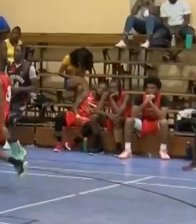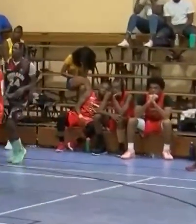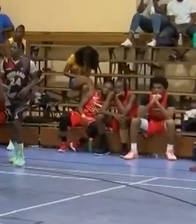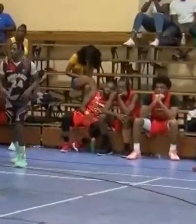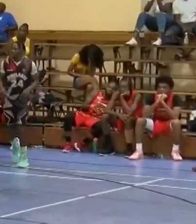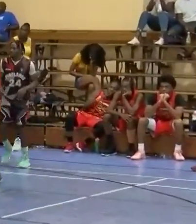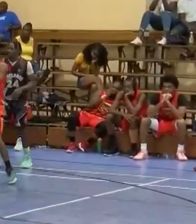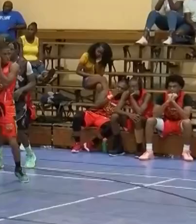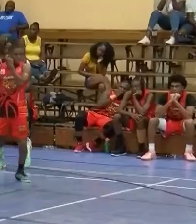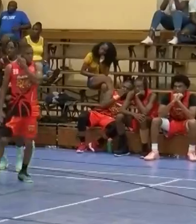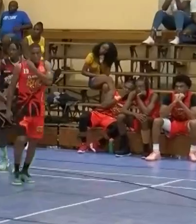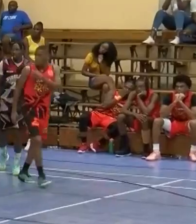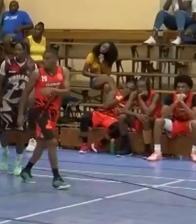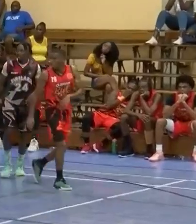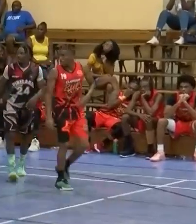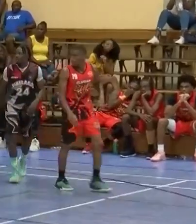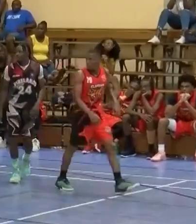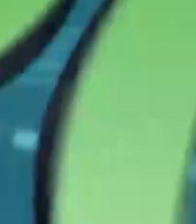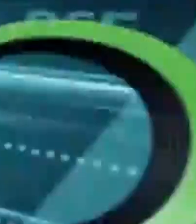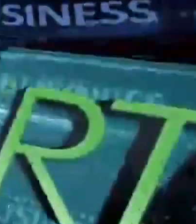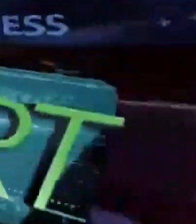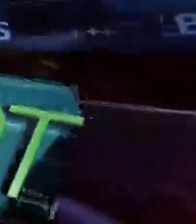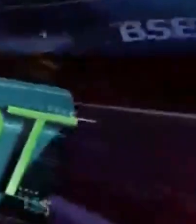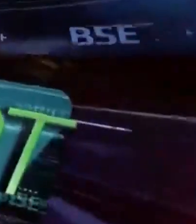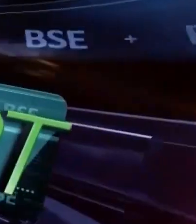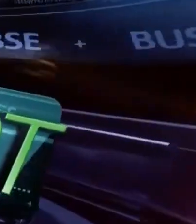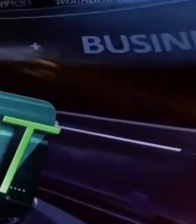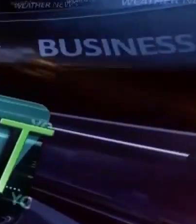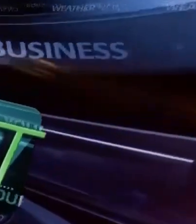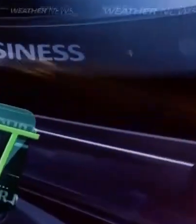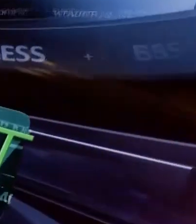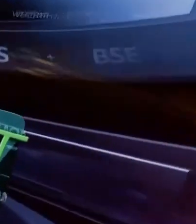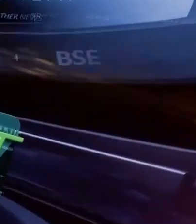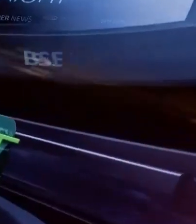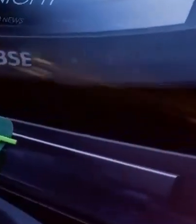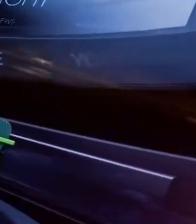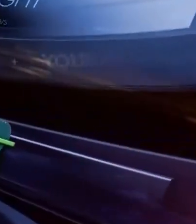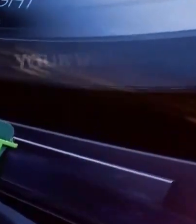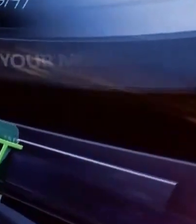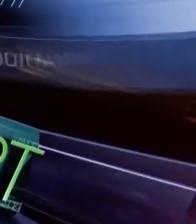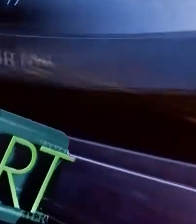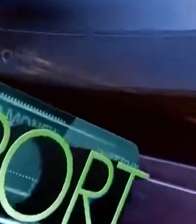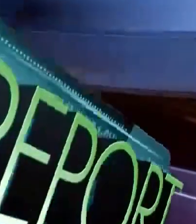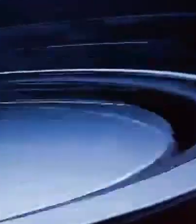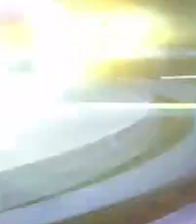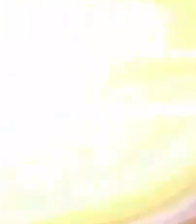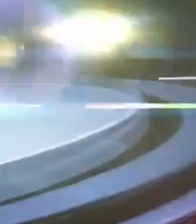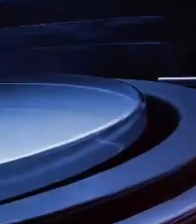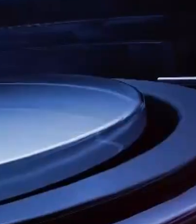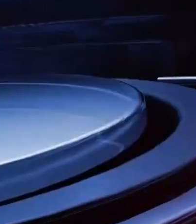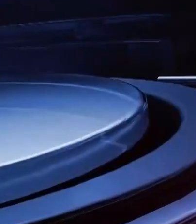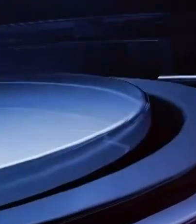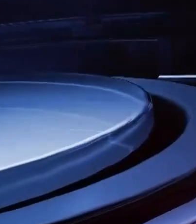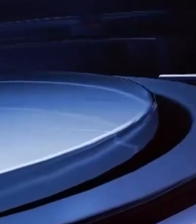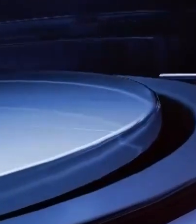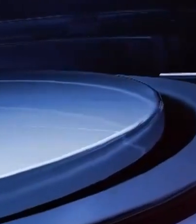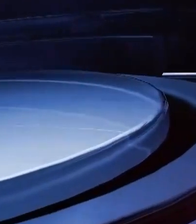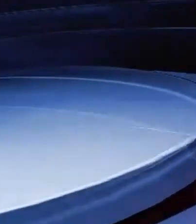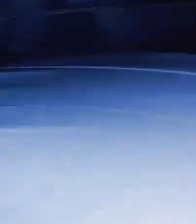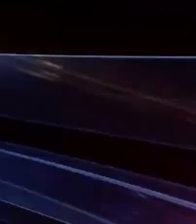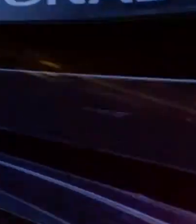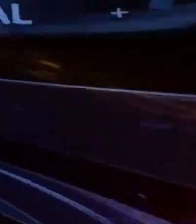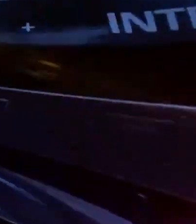champs. Mark Seal, CBC Sports. The Business Report is brought to you with the kind compliments of the National Insurance and Social